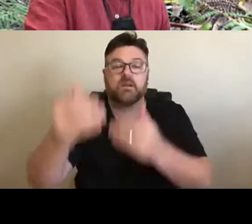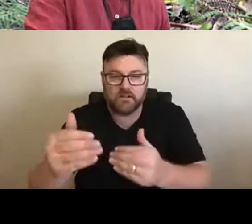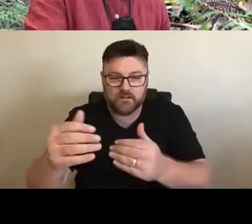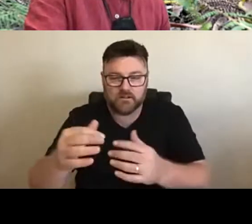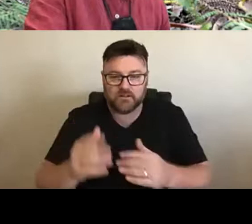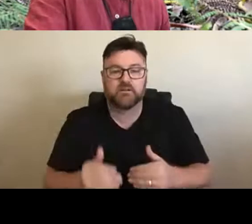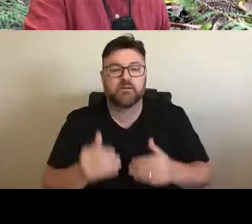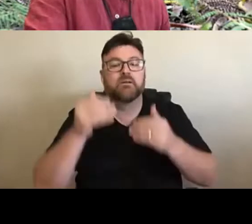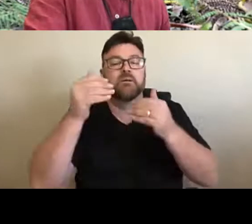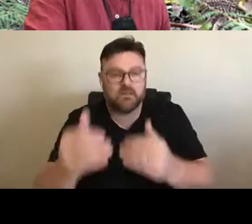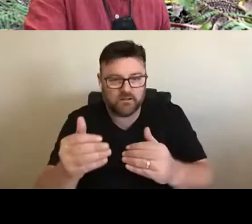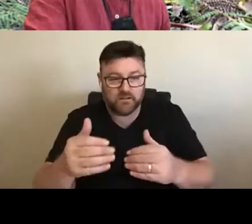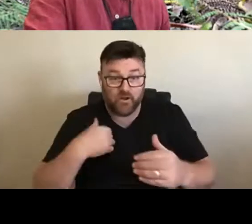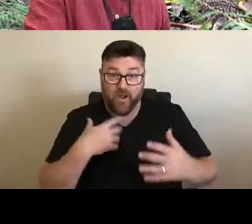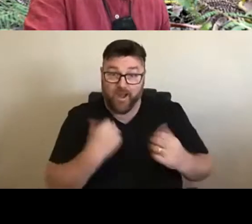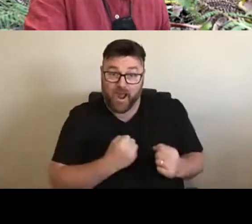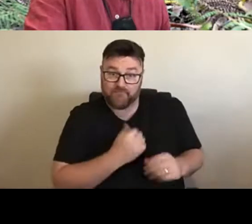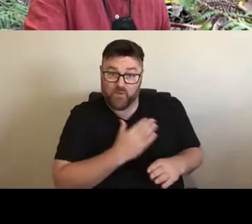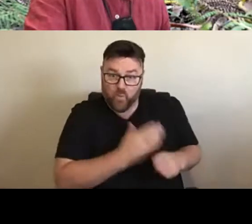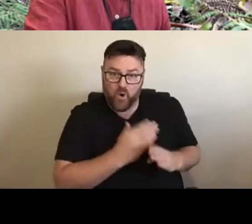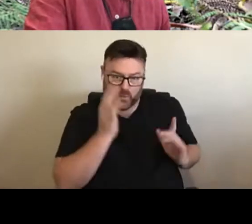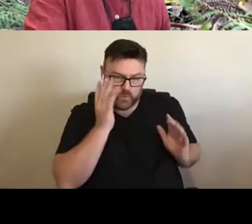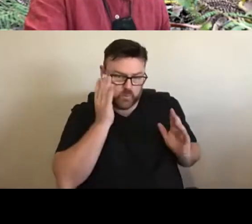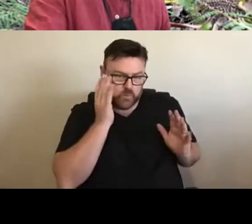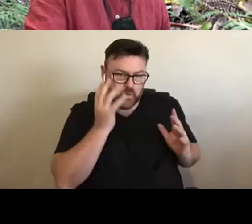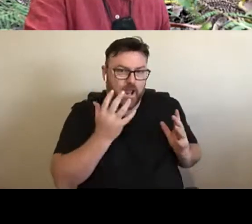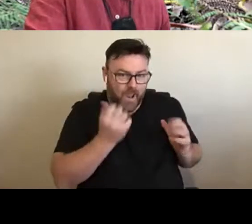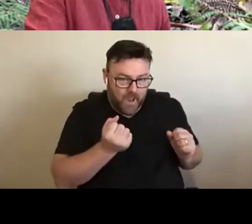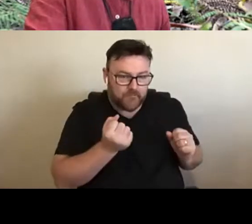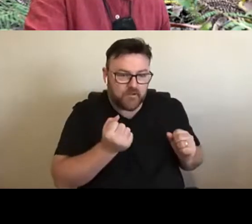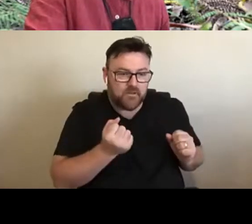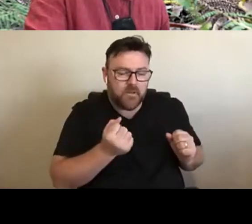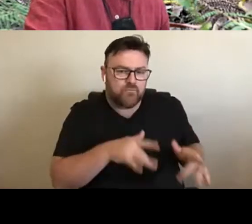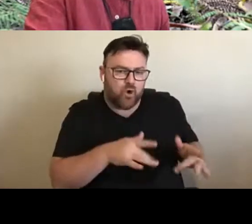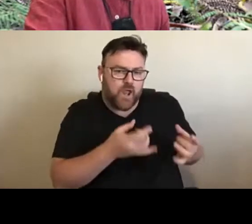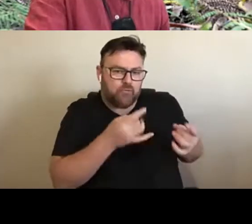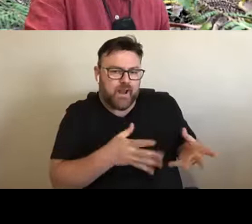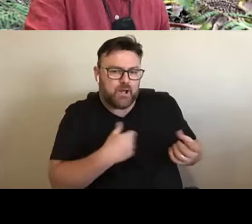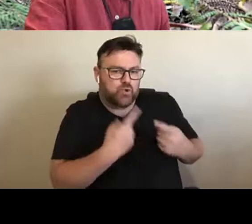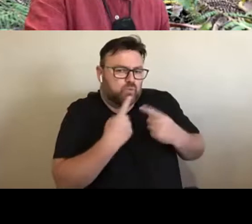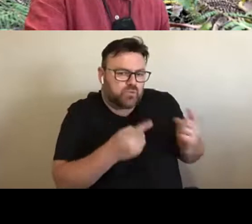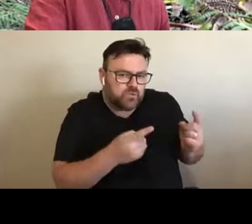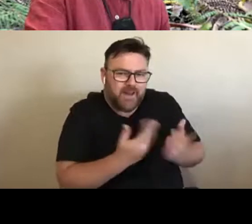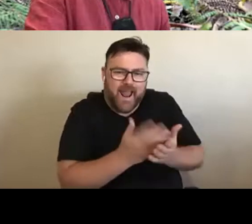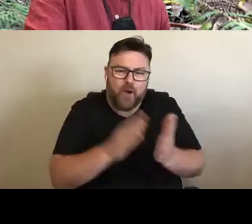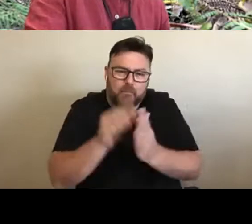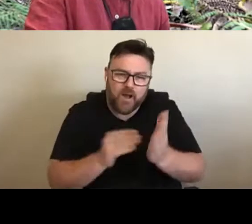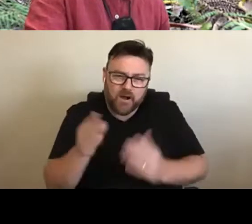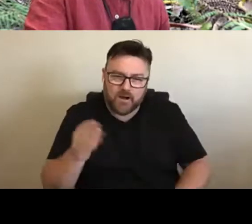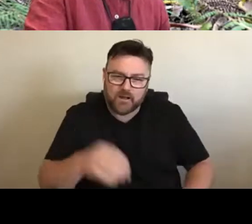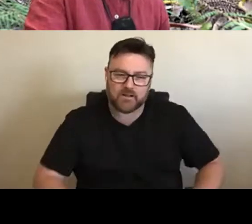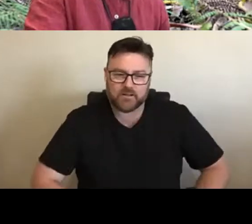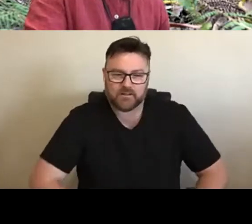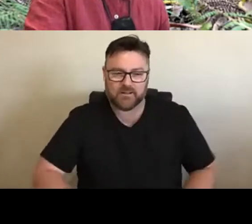know what it is to share or to apply or things like this in enough time. It's almost like the